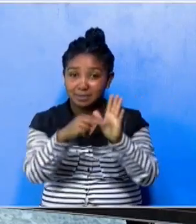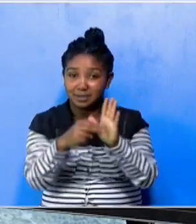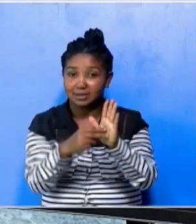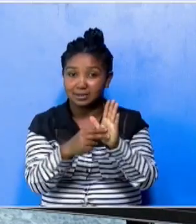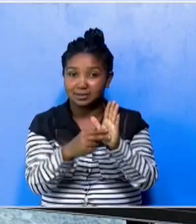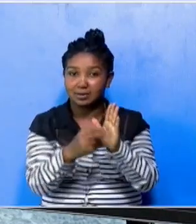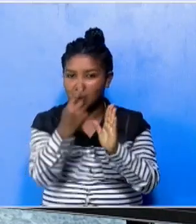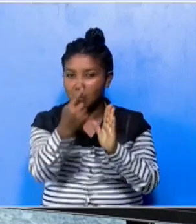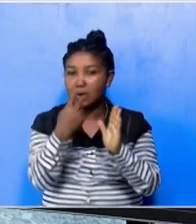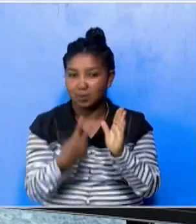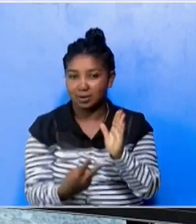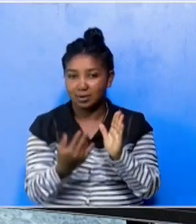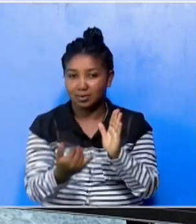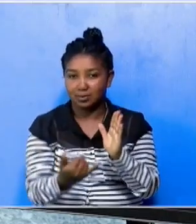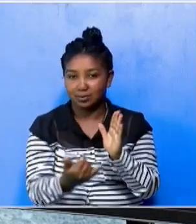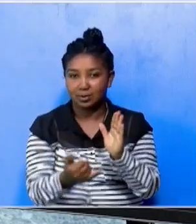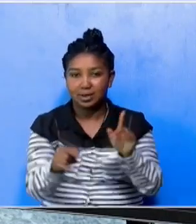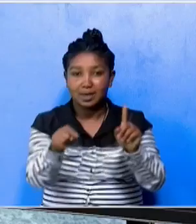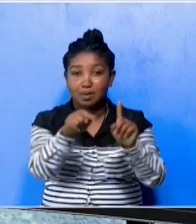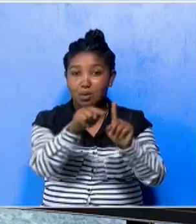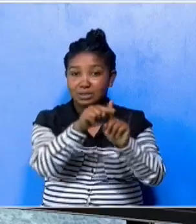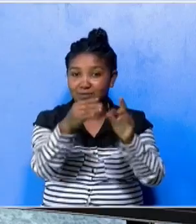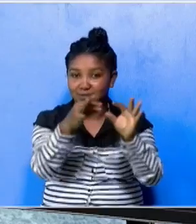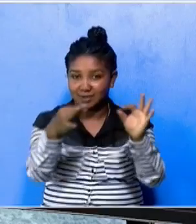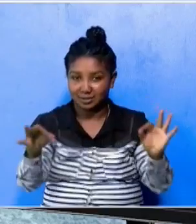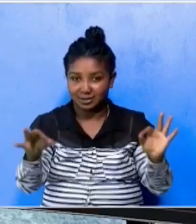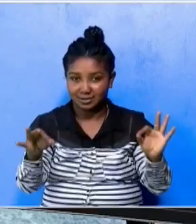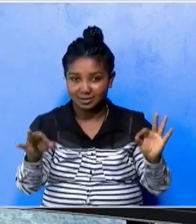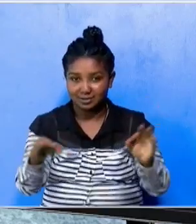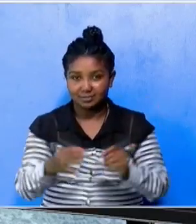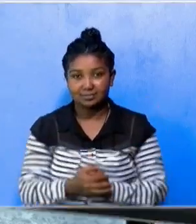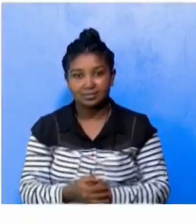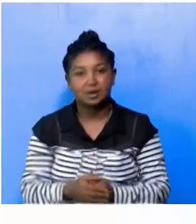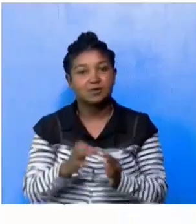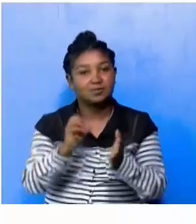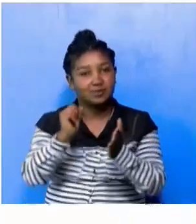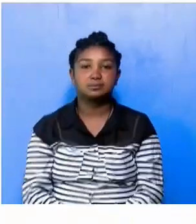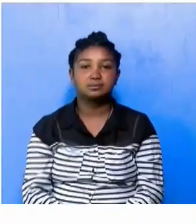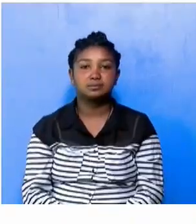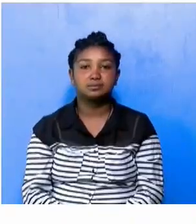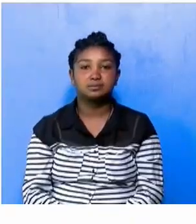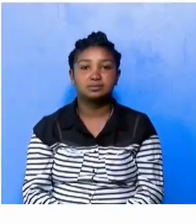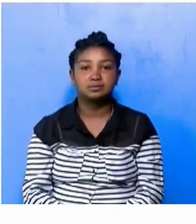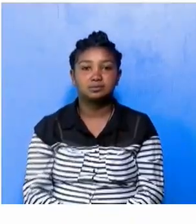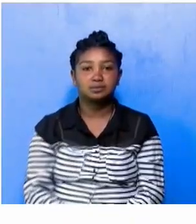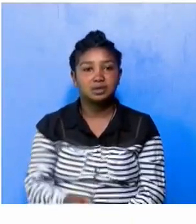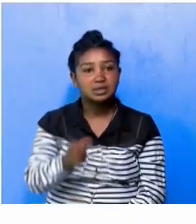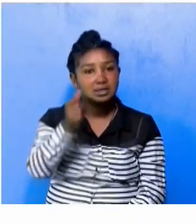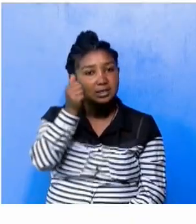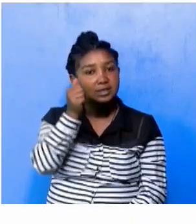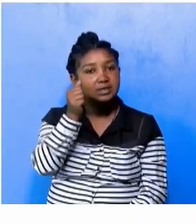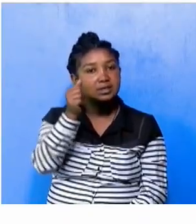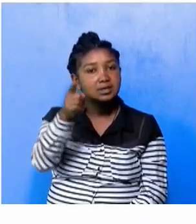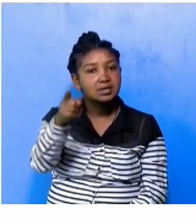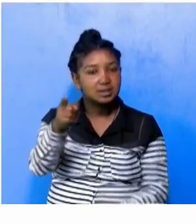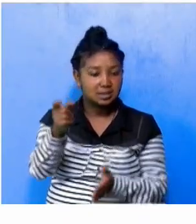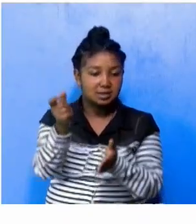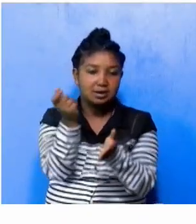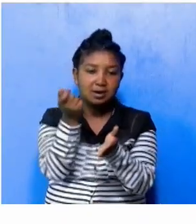it one by one. The positive sentence. For example, he writes